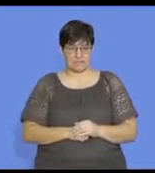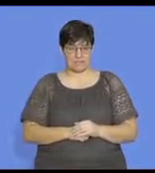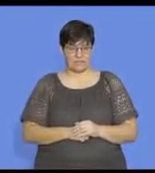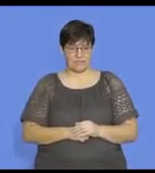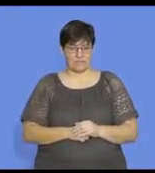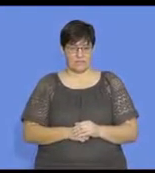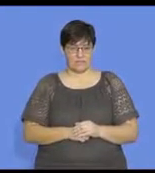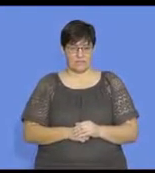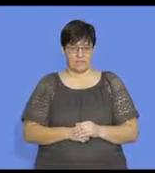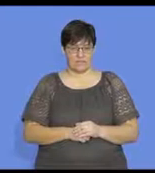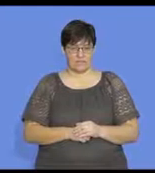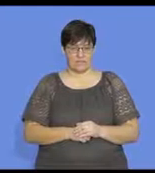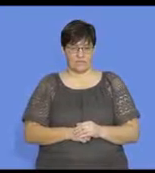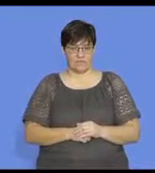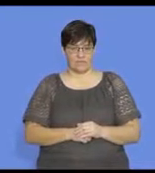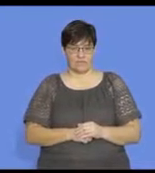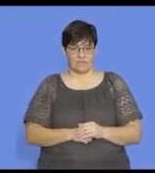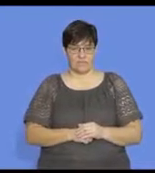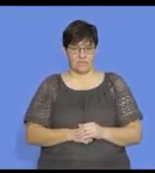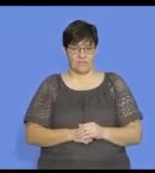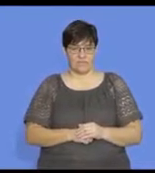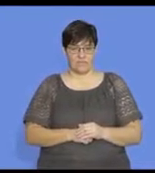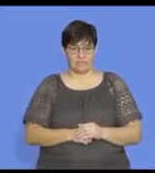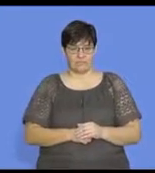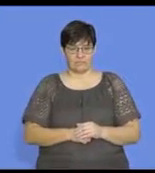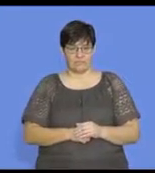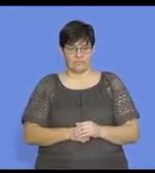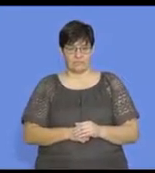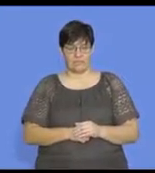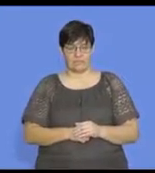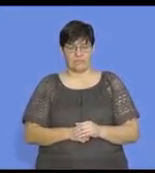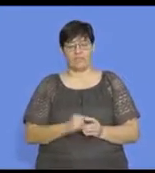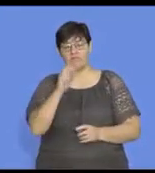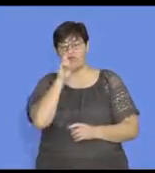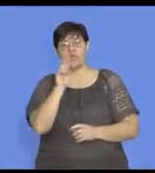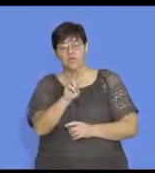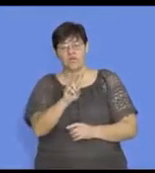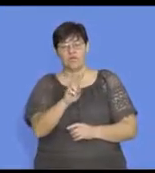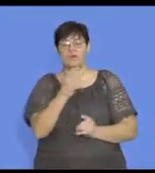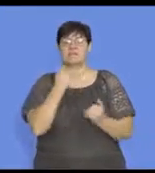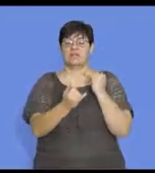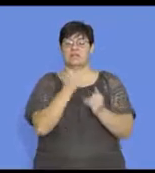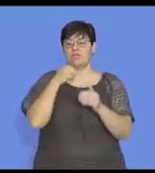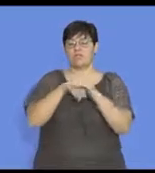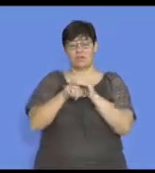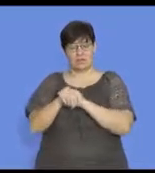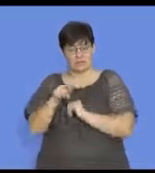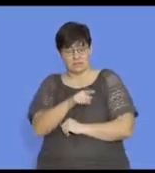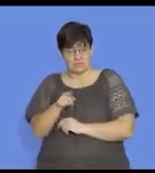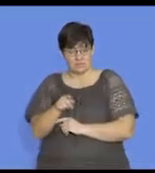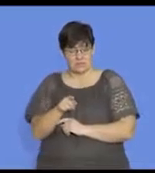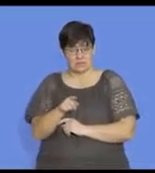Right, I'm going to just change to a bit of a brighter color over there. And when we look at sexual reproduction, right, very often